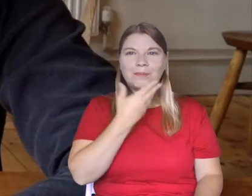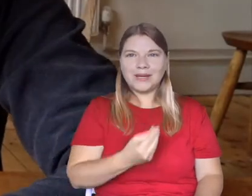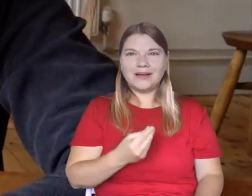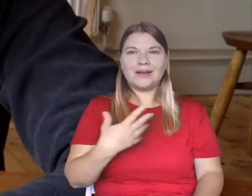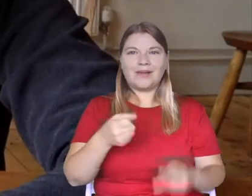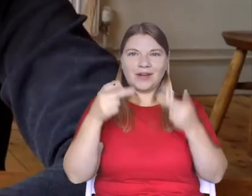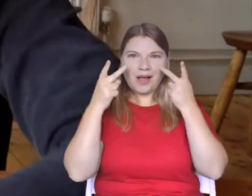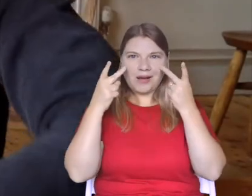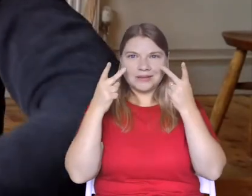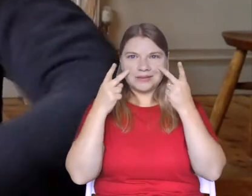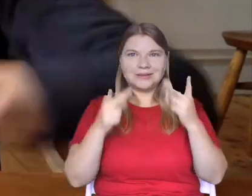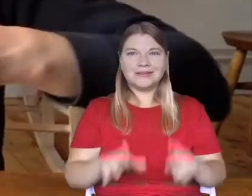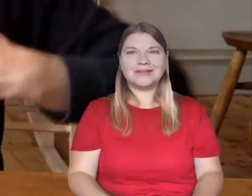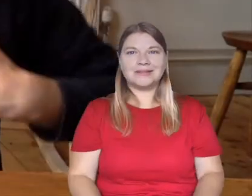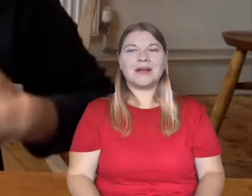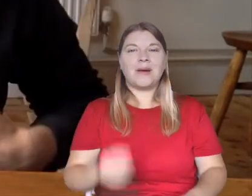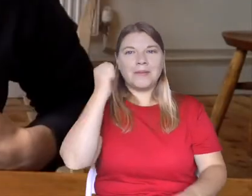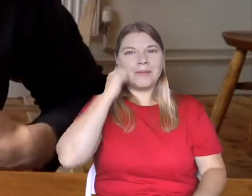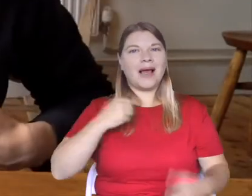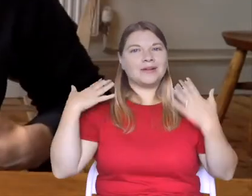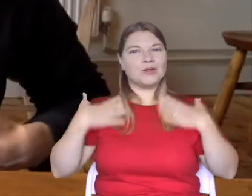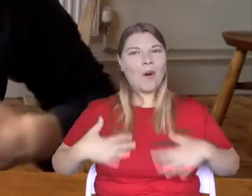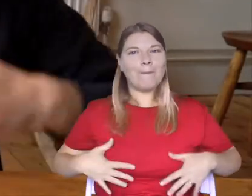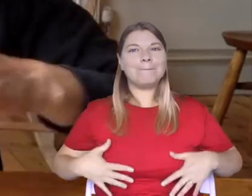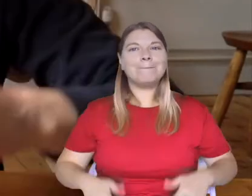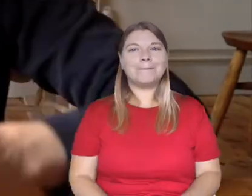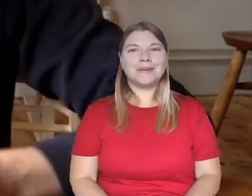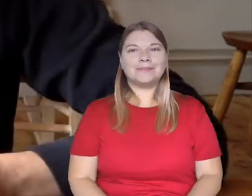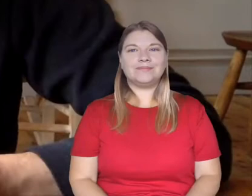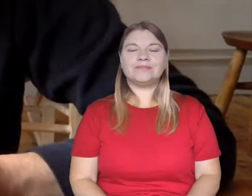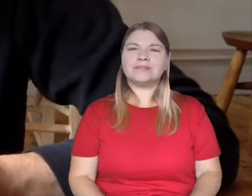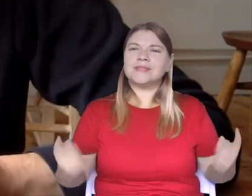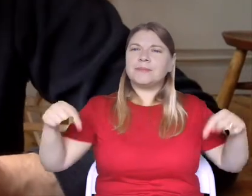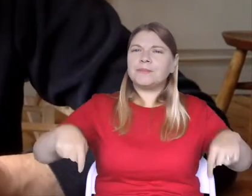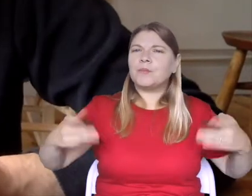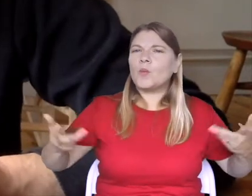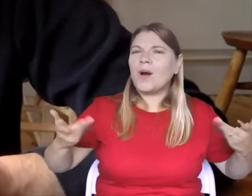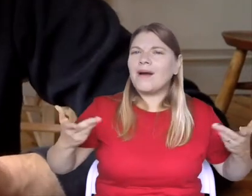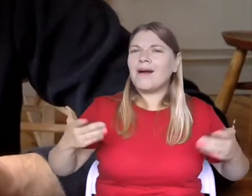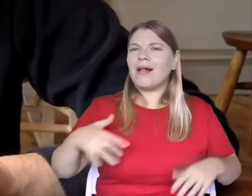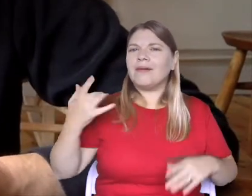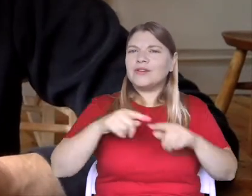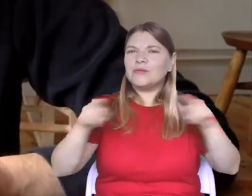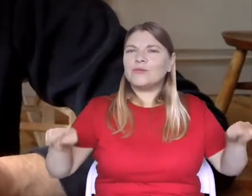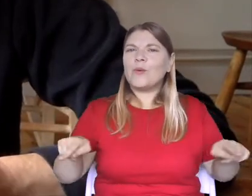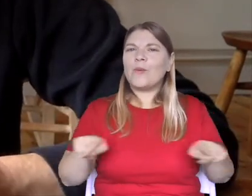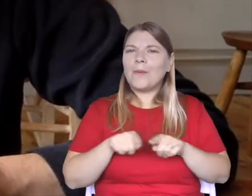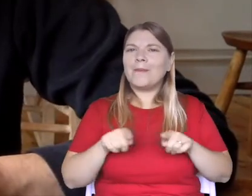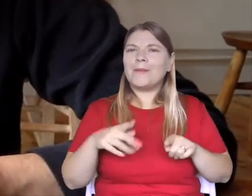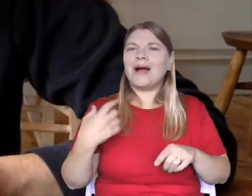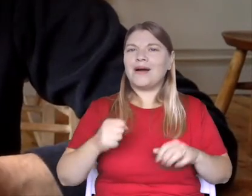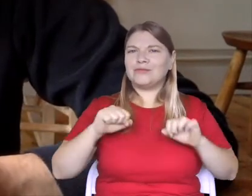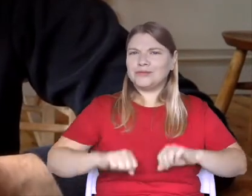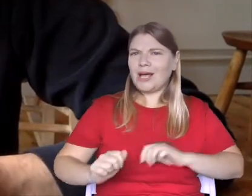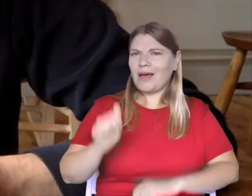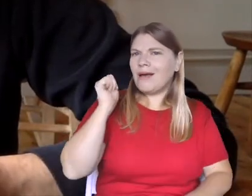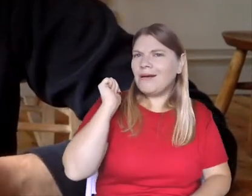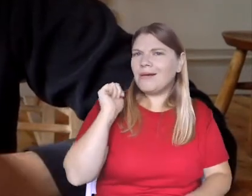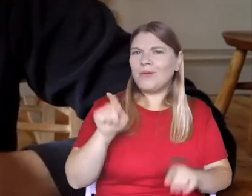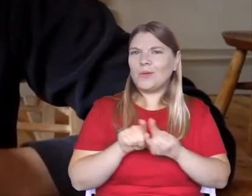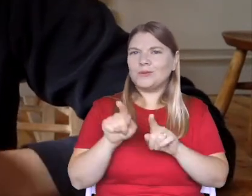wearing glasses. I've got a black top on. I'm sat in my living room with a chair behind